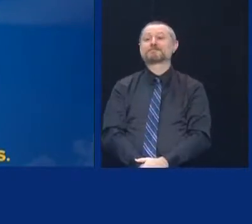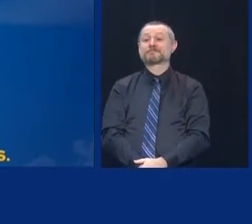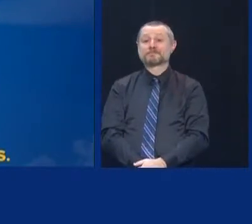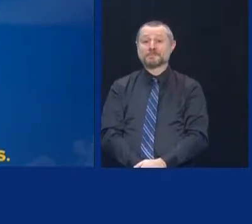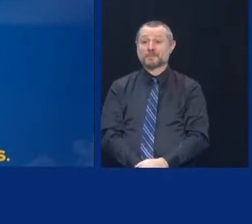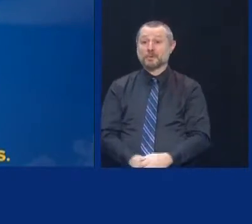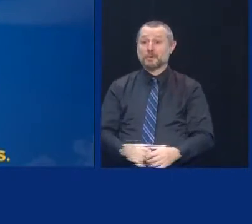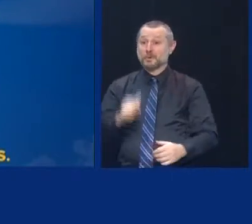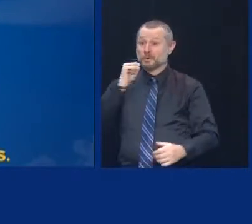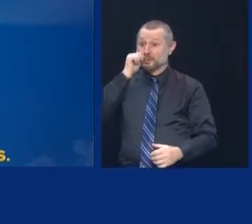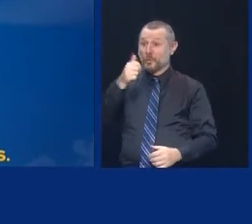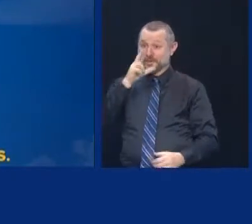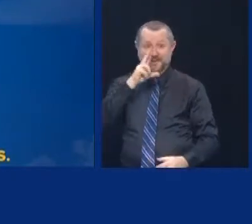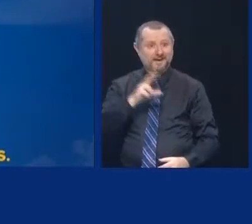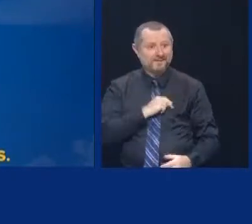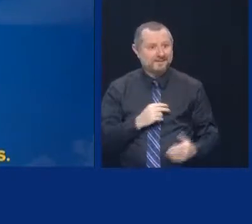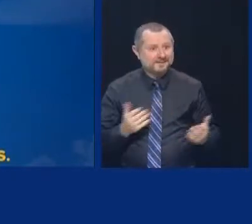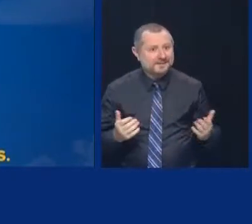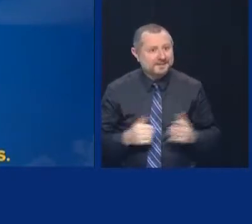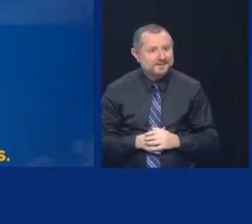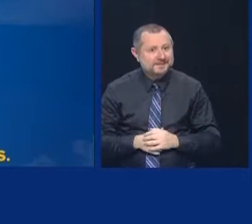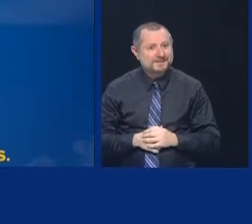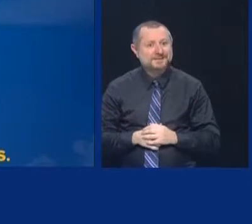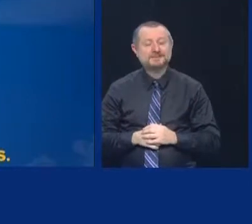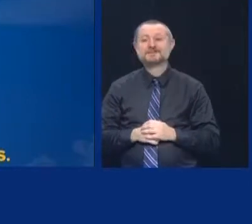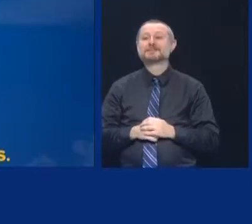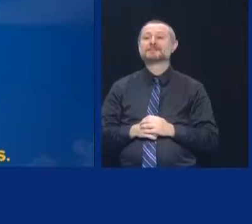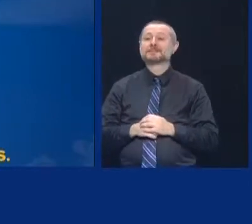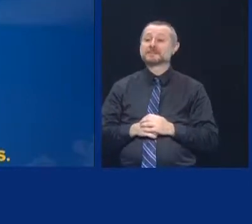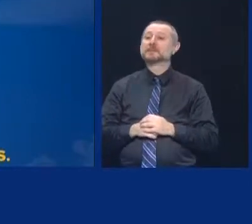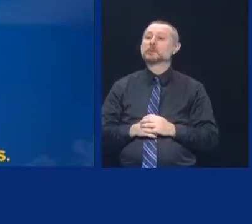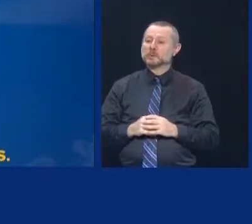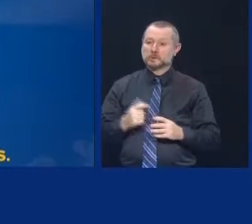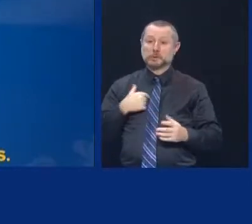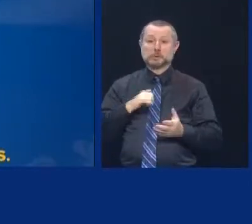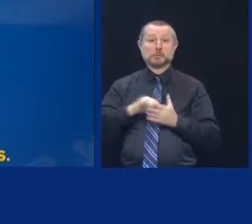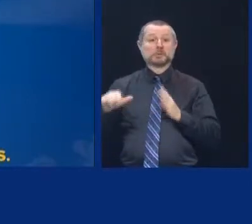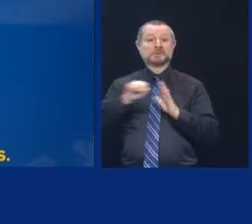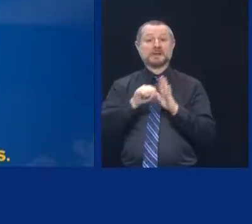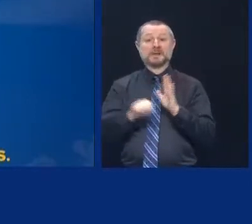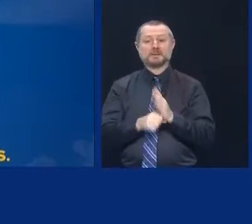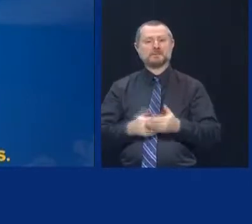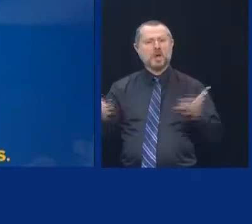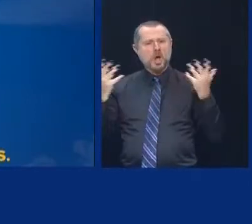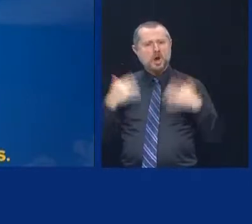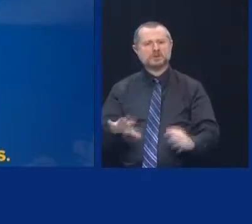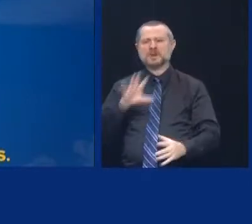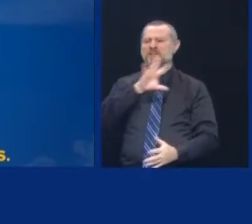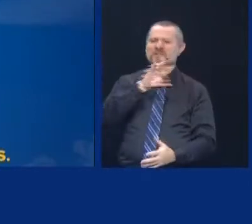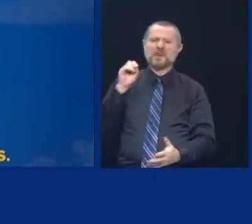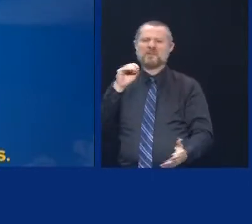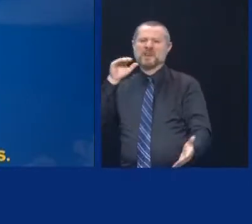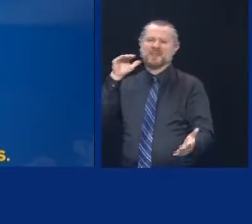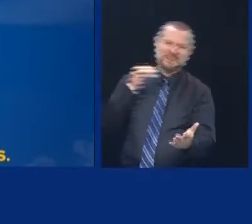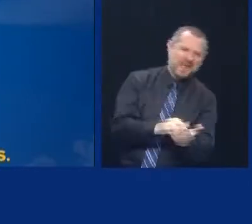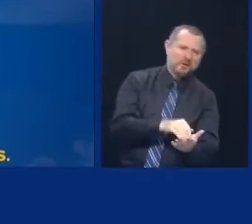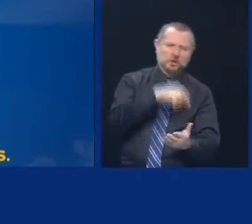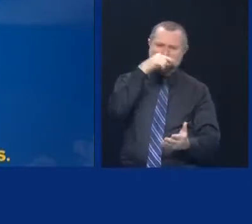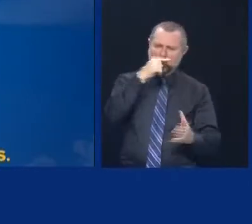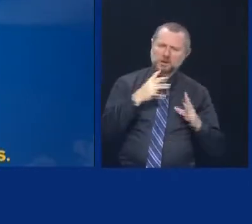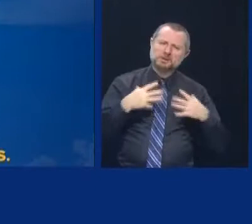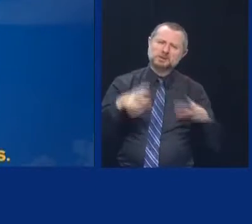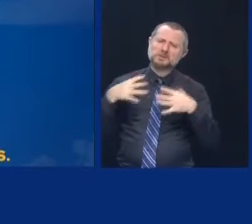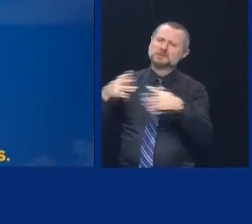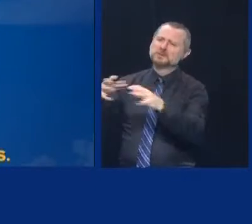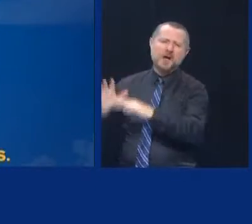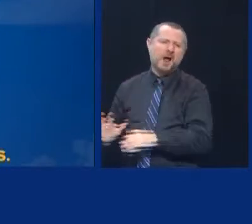Eve. The state is distributing 50,000 turkeys statewide to people